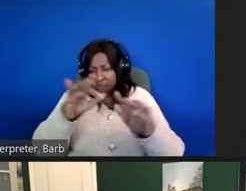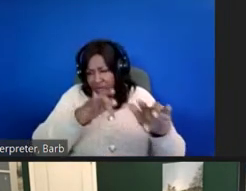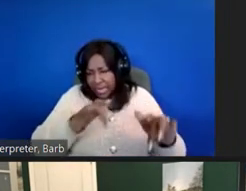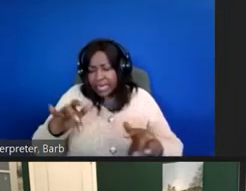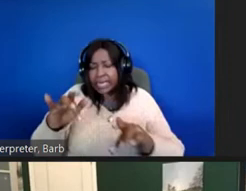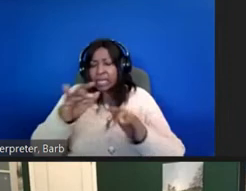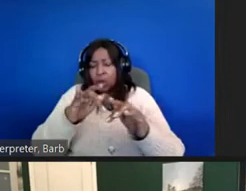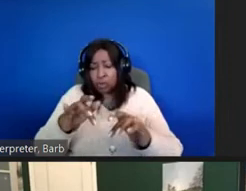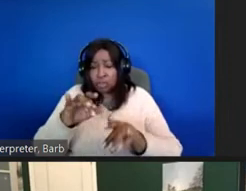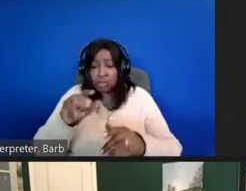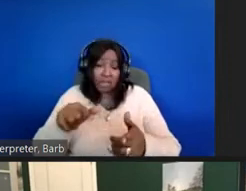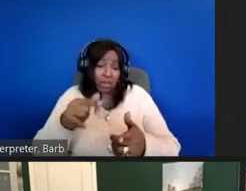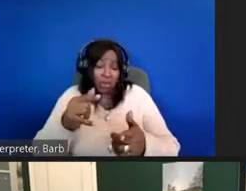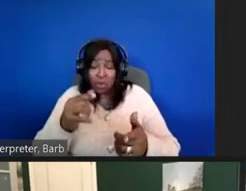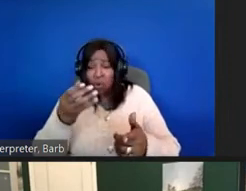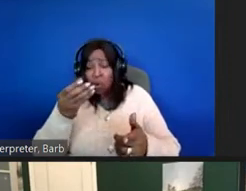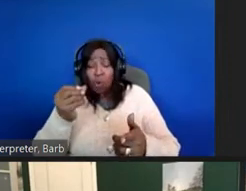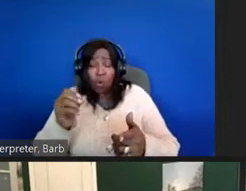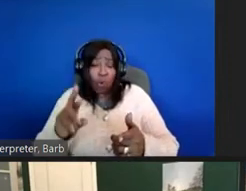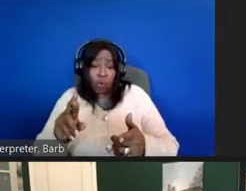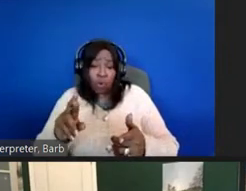function. Well, or